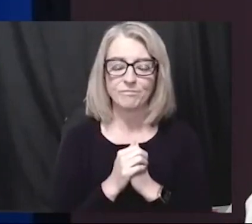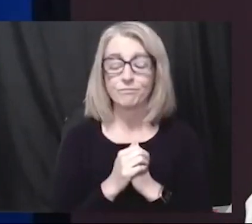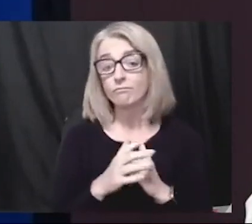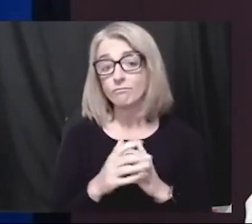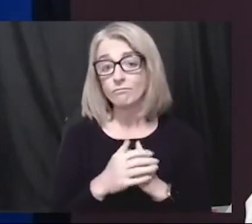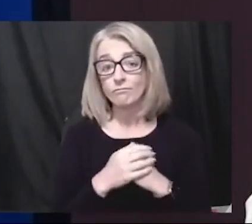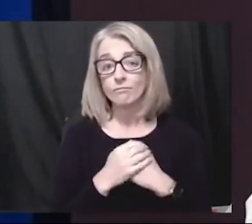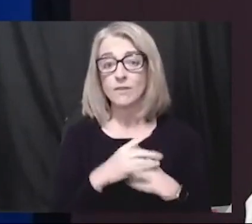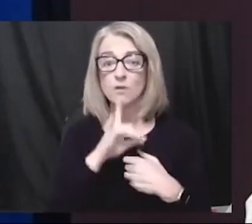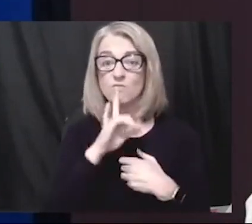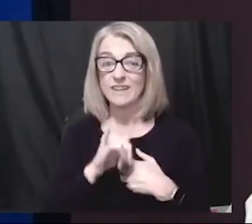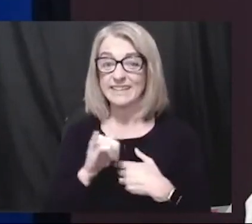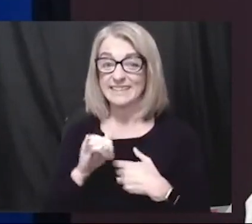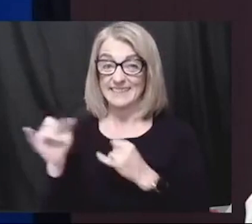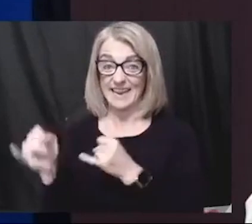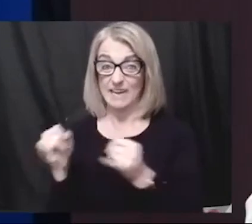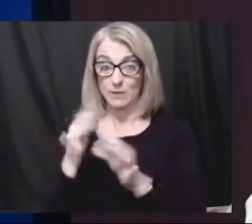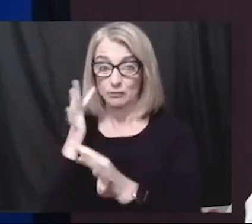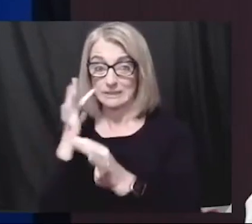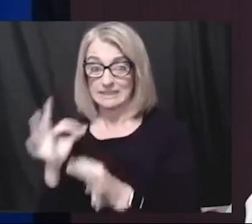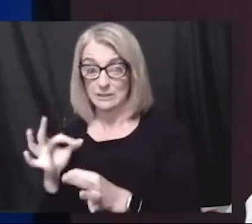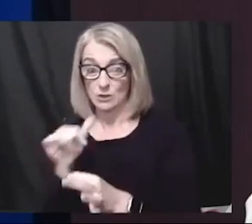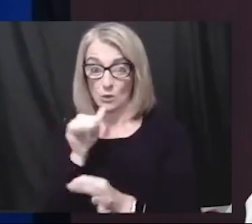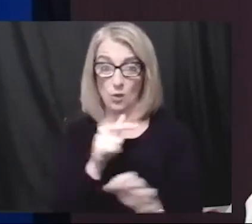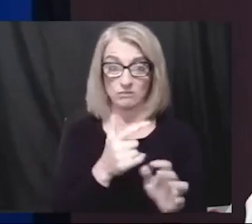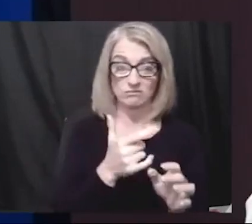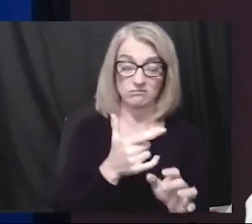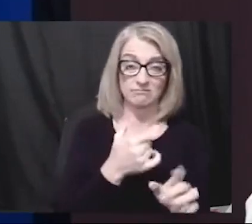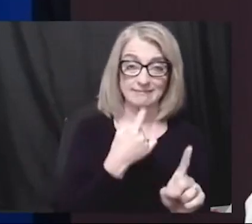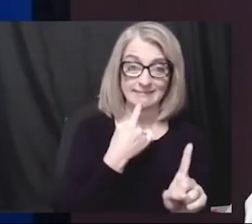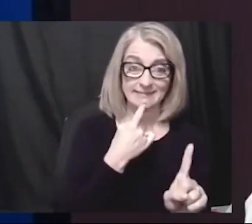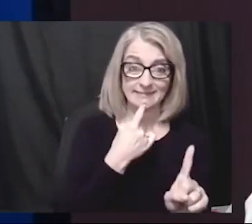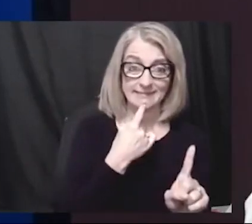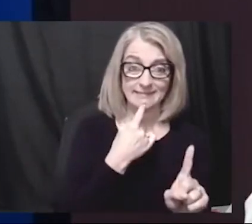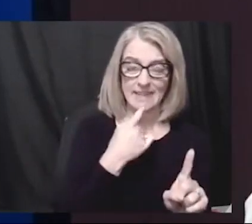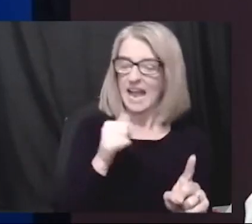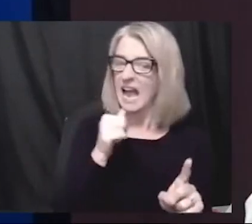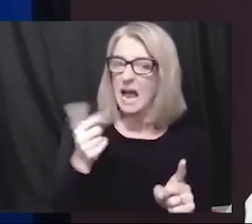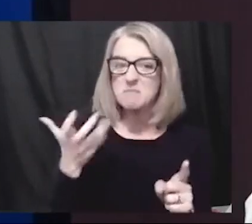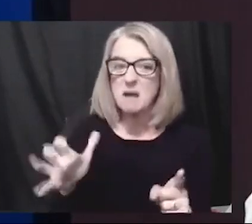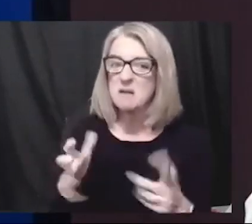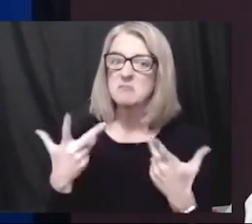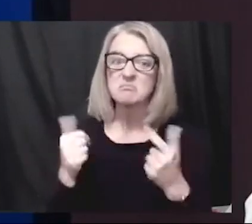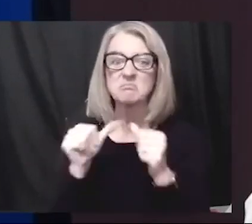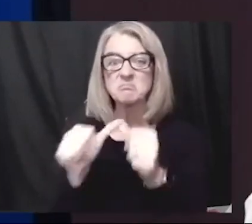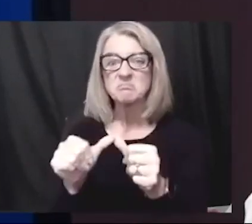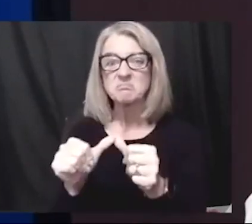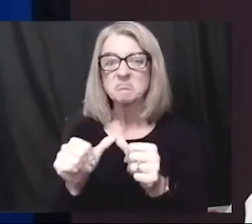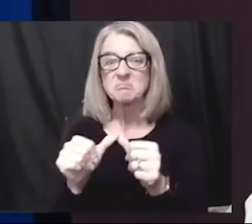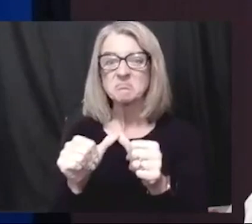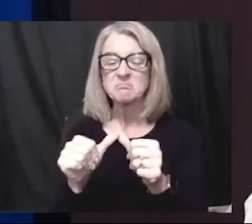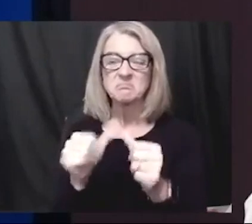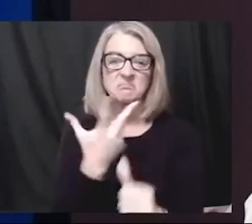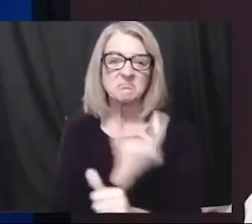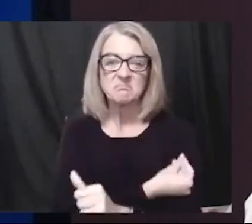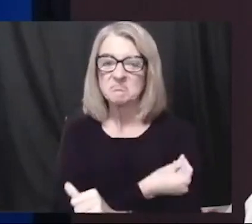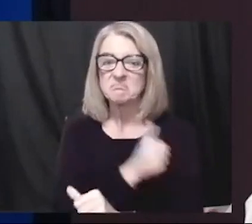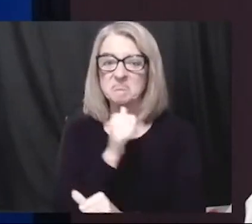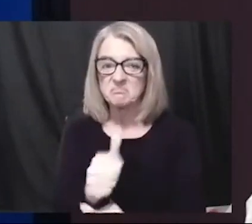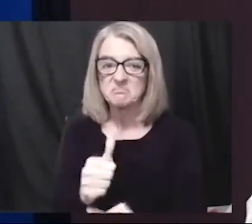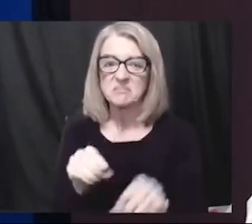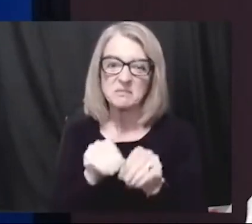decision to say, I'm not going to be a vaccinated person and I'm going to carry COVID-19 to any population I want to, and I'm going to affect so